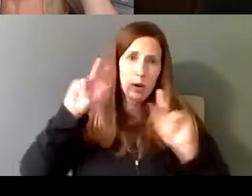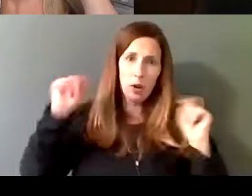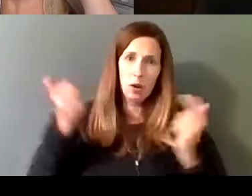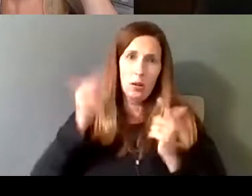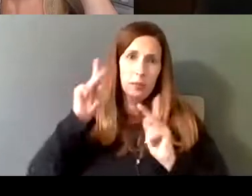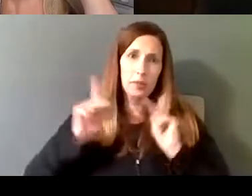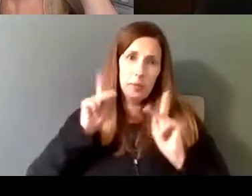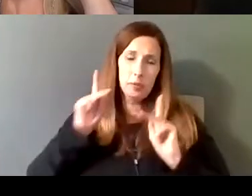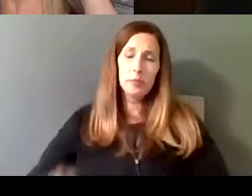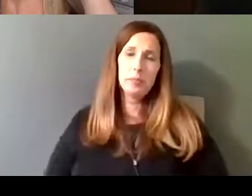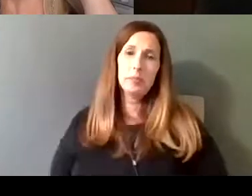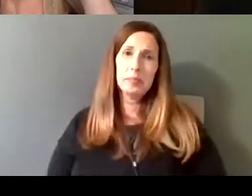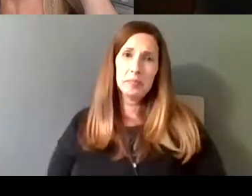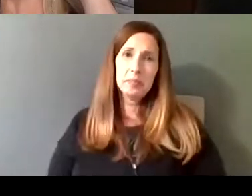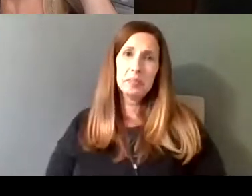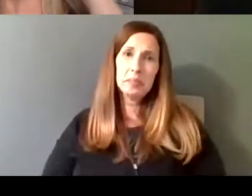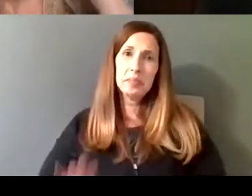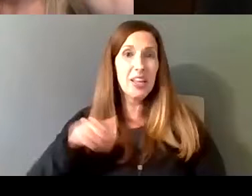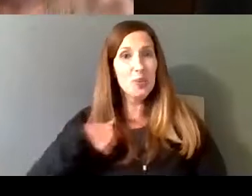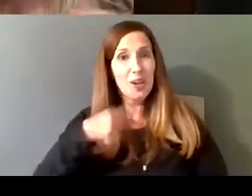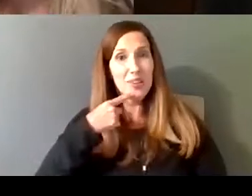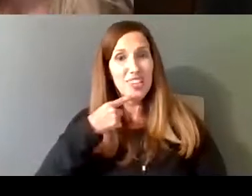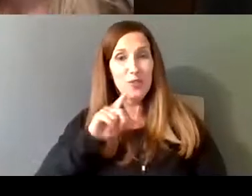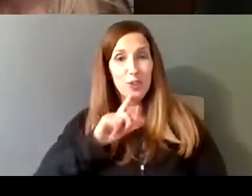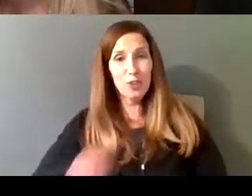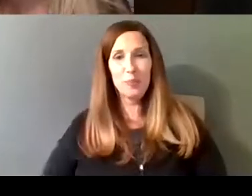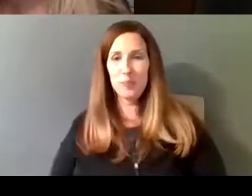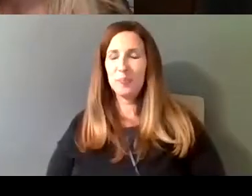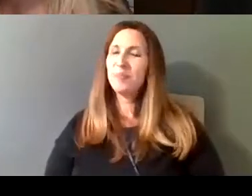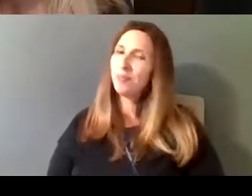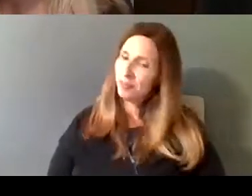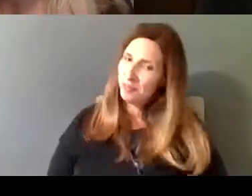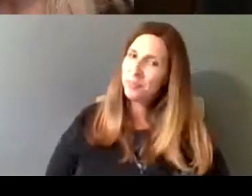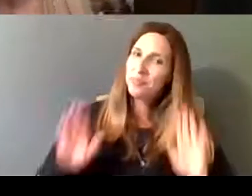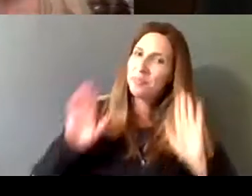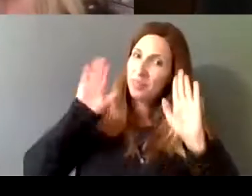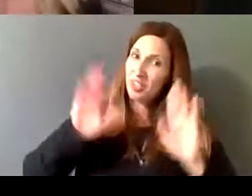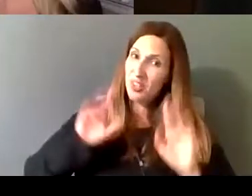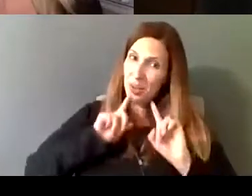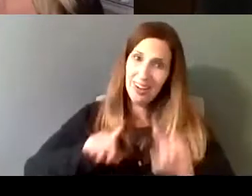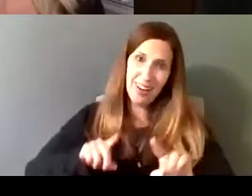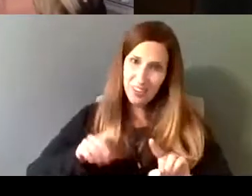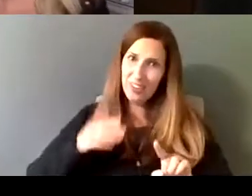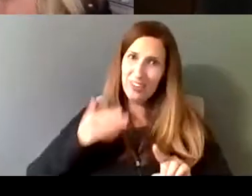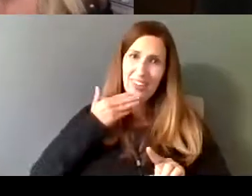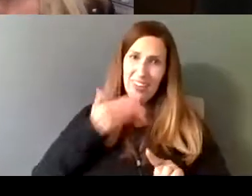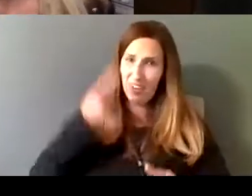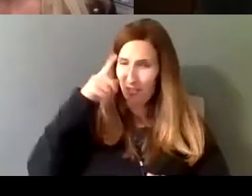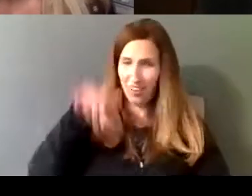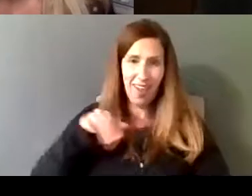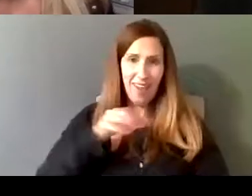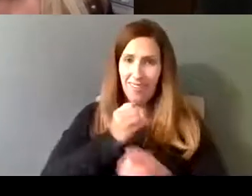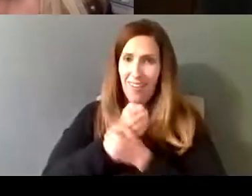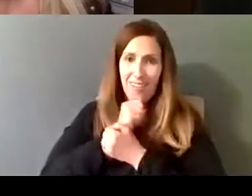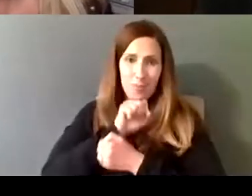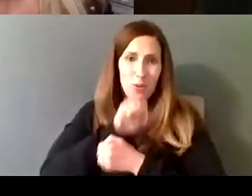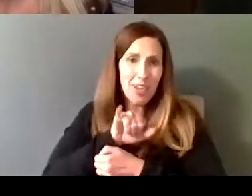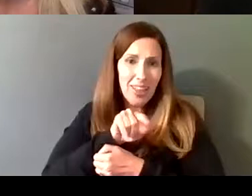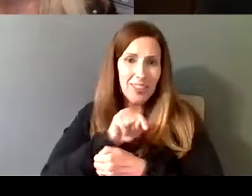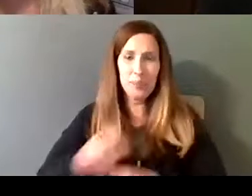So I think that's what I would say for sure. Well, that's a really great answer, Duchess. So thank you for that. I love it.